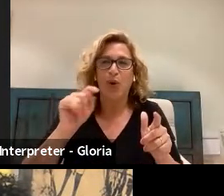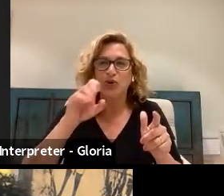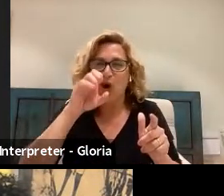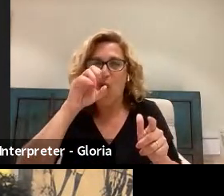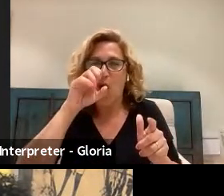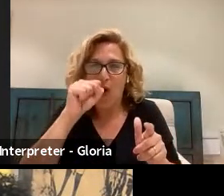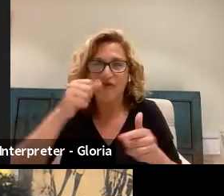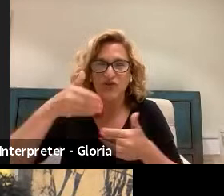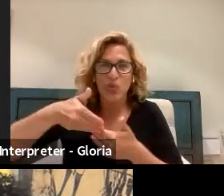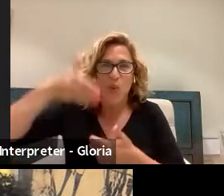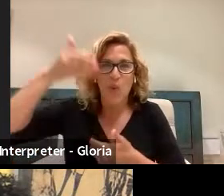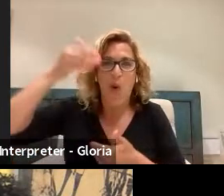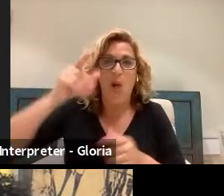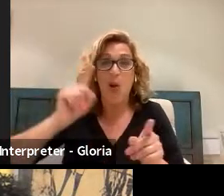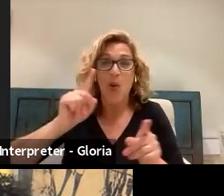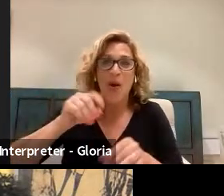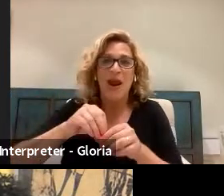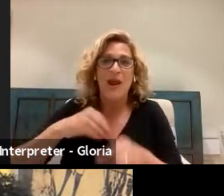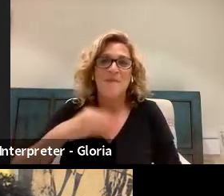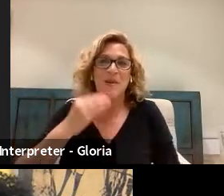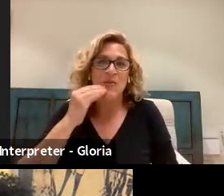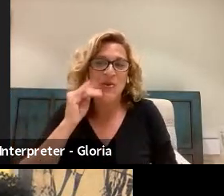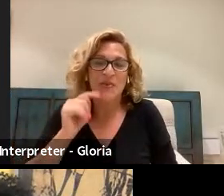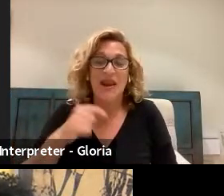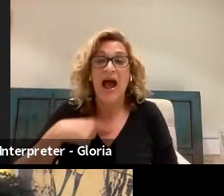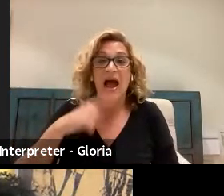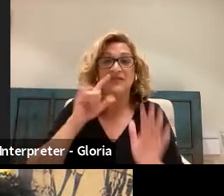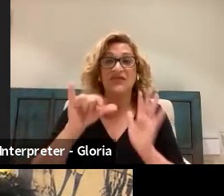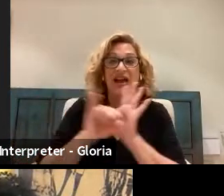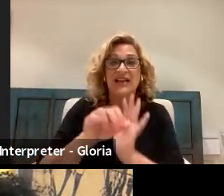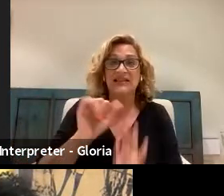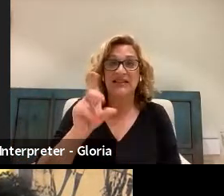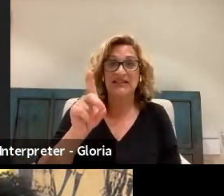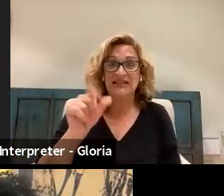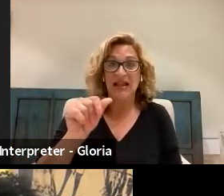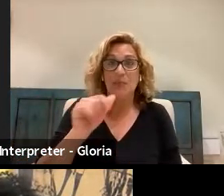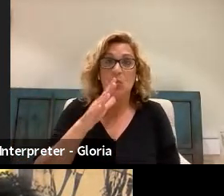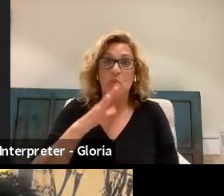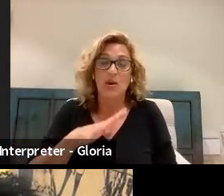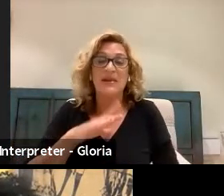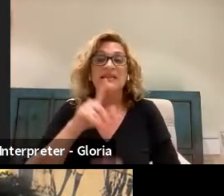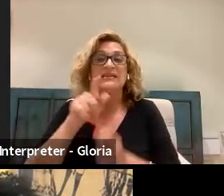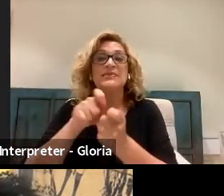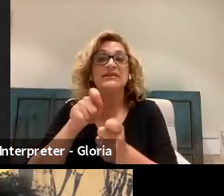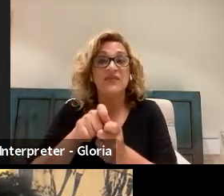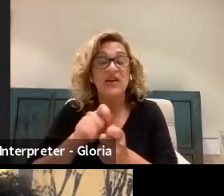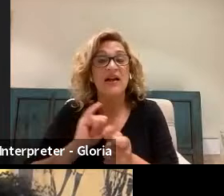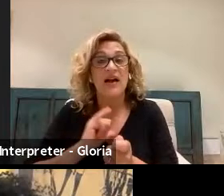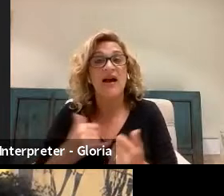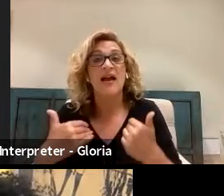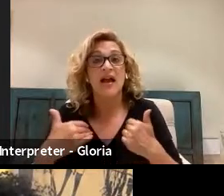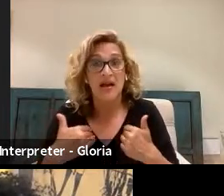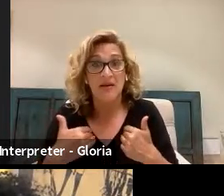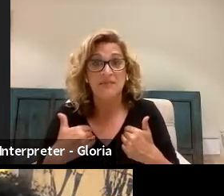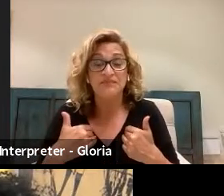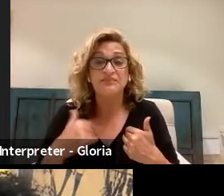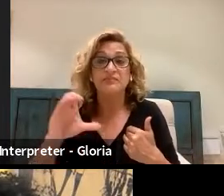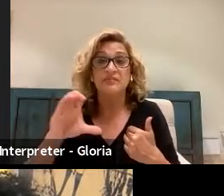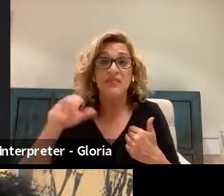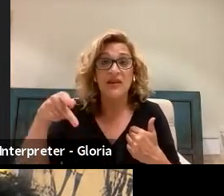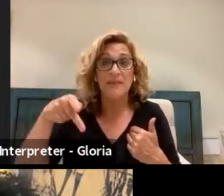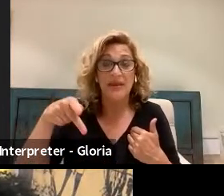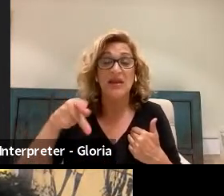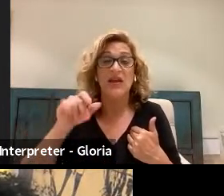apartment. I identify as a disabled woman. Specifically, I have cerebral palsy, which